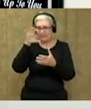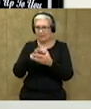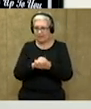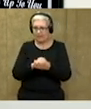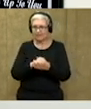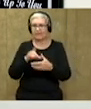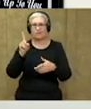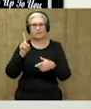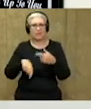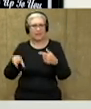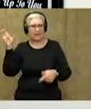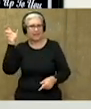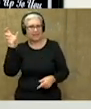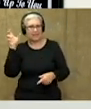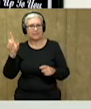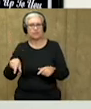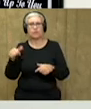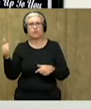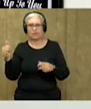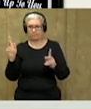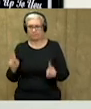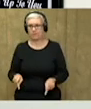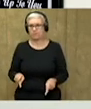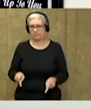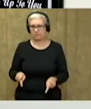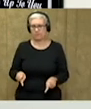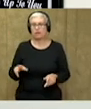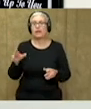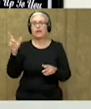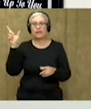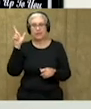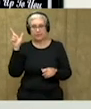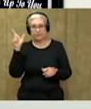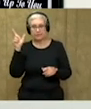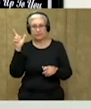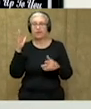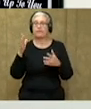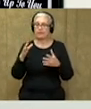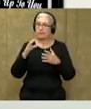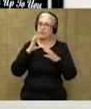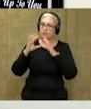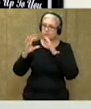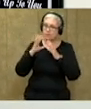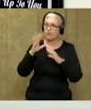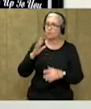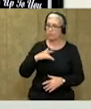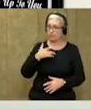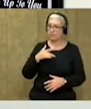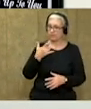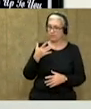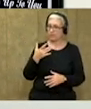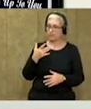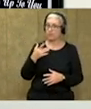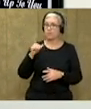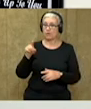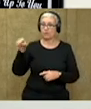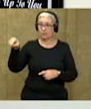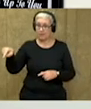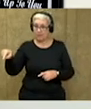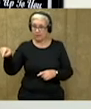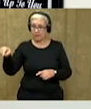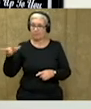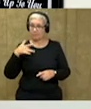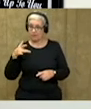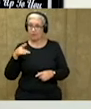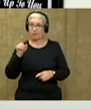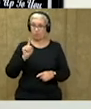someone else. So take the time to hear what they say and then communicate what you feel, because what you feel is very important as well. So let's